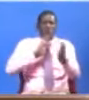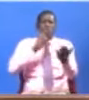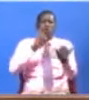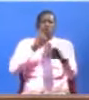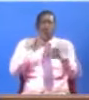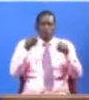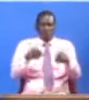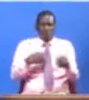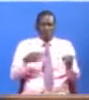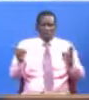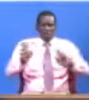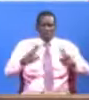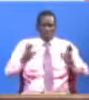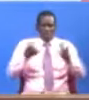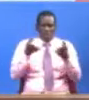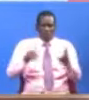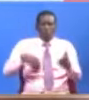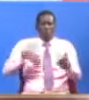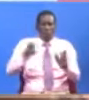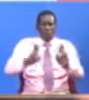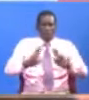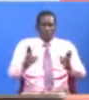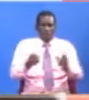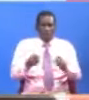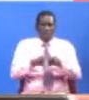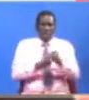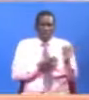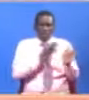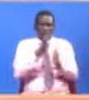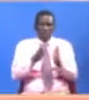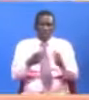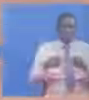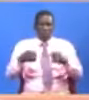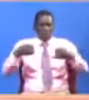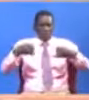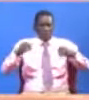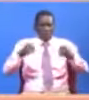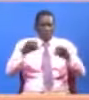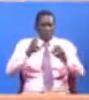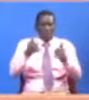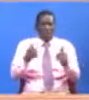good results of today. I'm ready always, and as planned, we are ready to